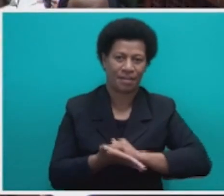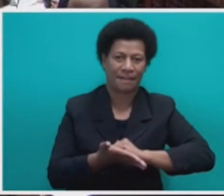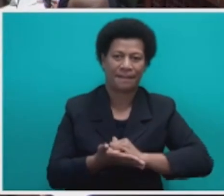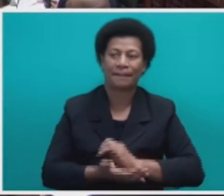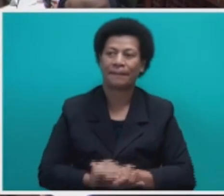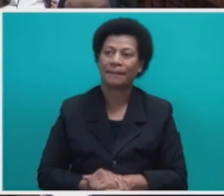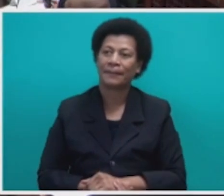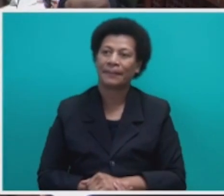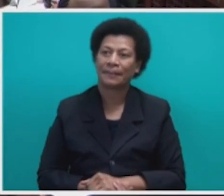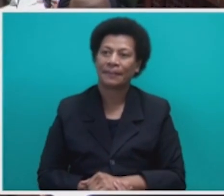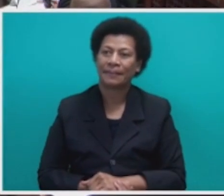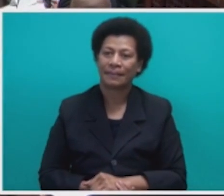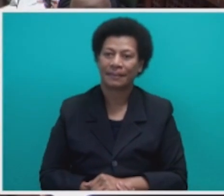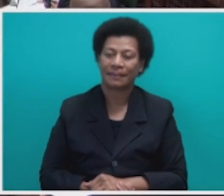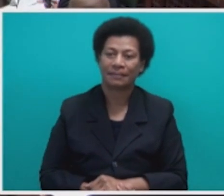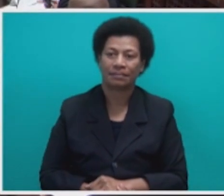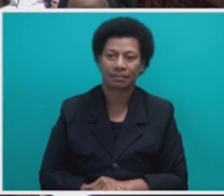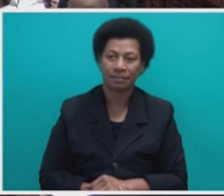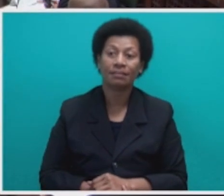Yes, Honorable Maharaj.